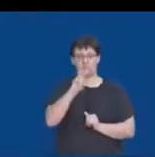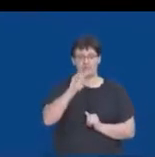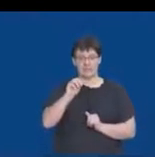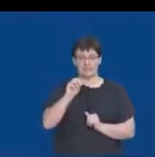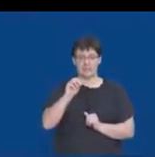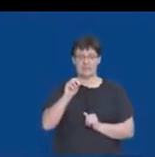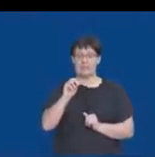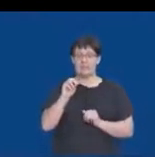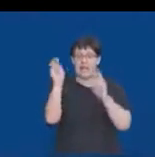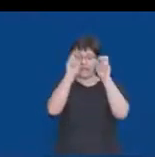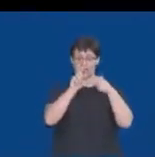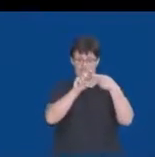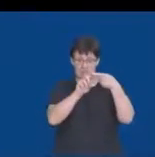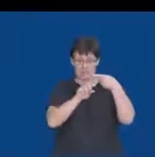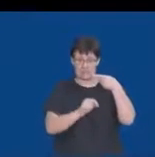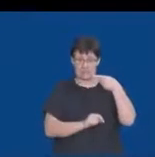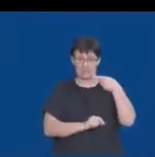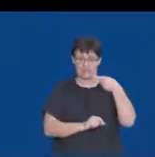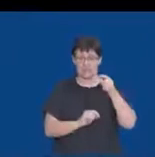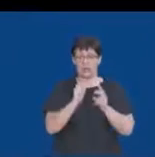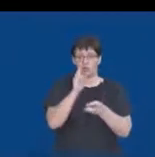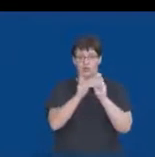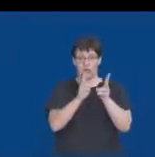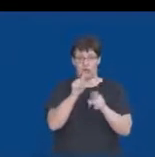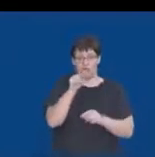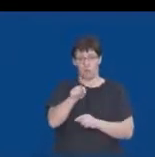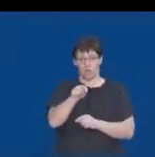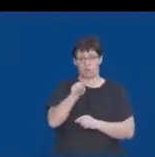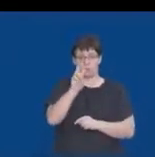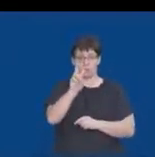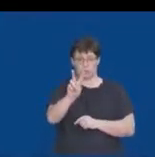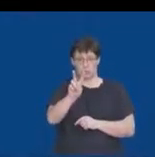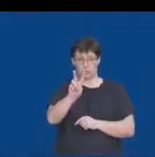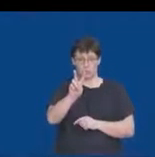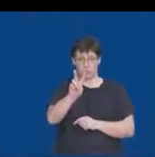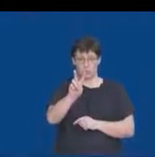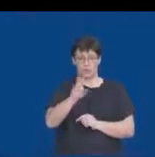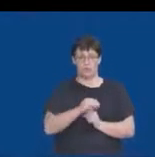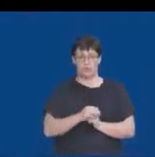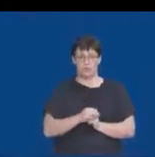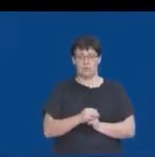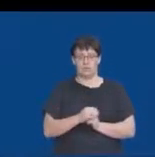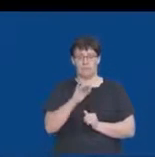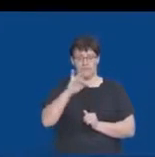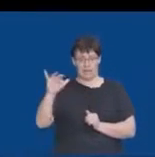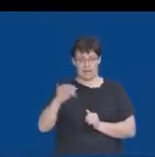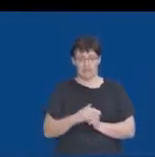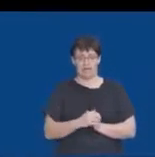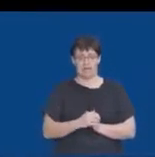2011 electricity was 12.2 12.2